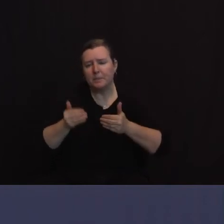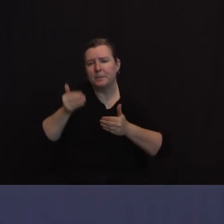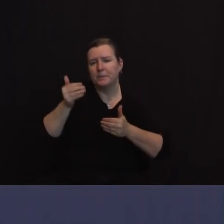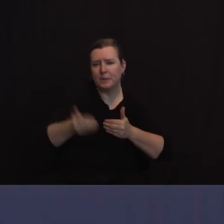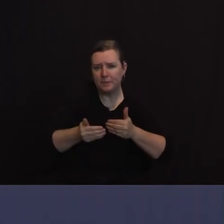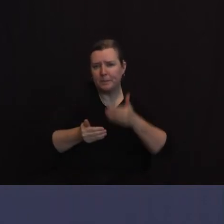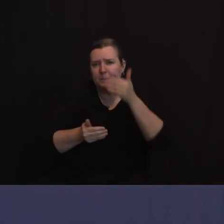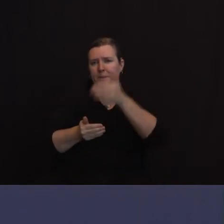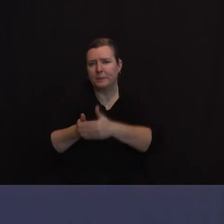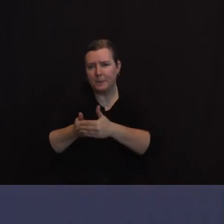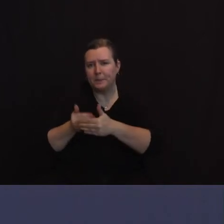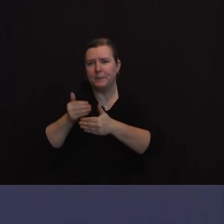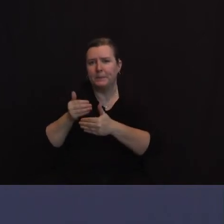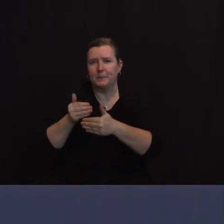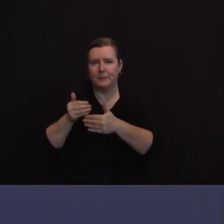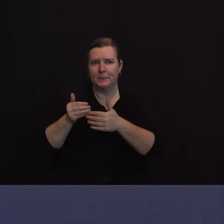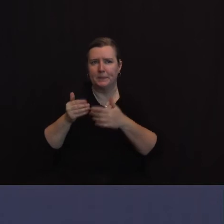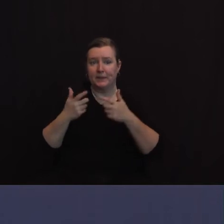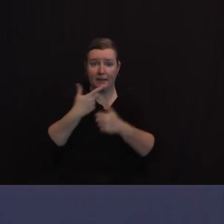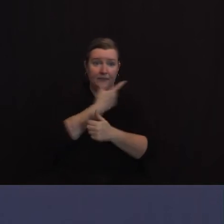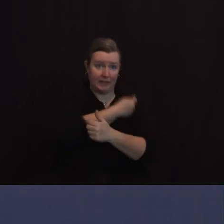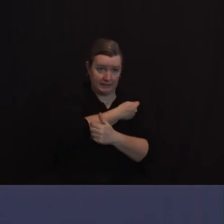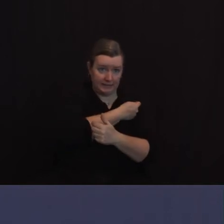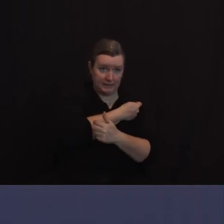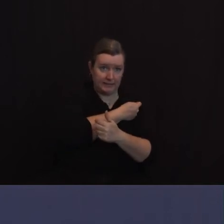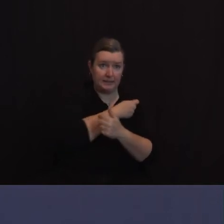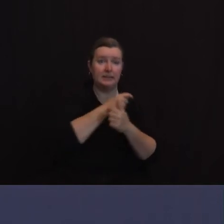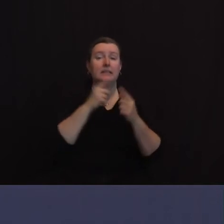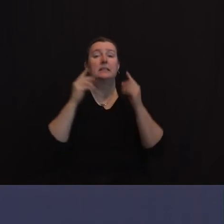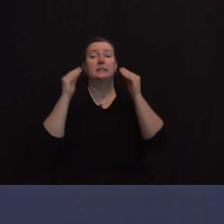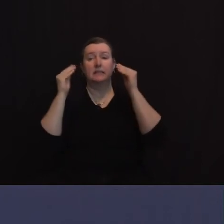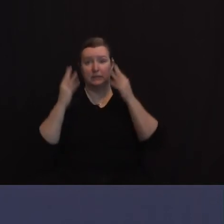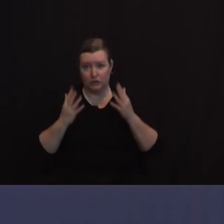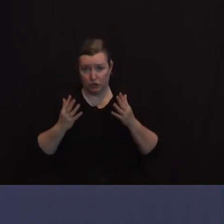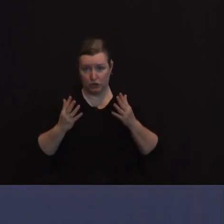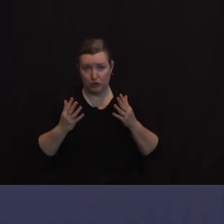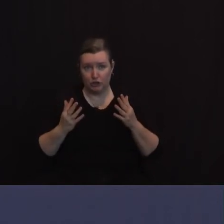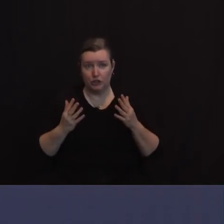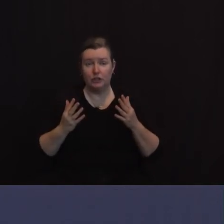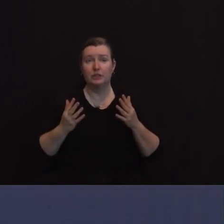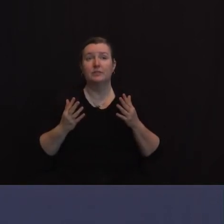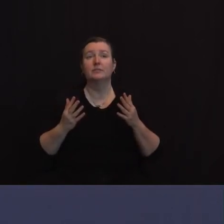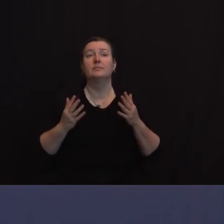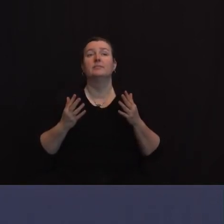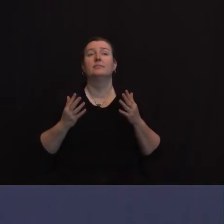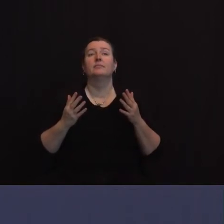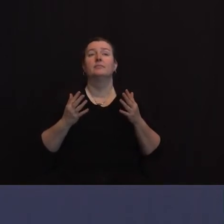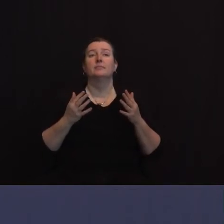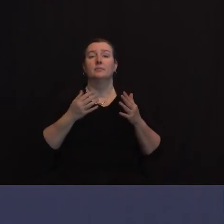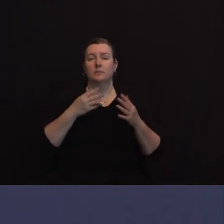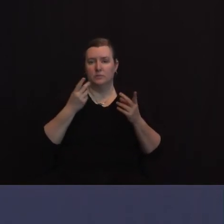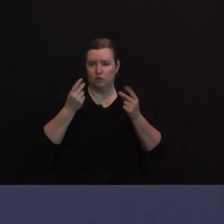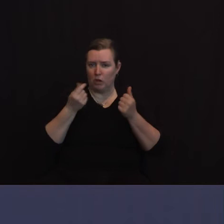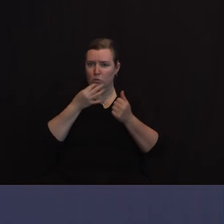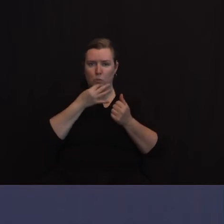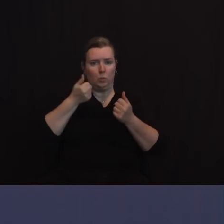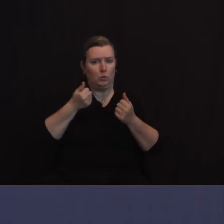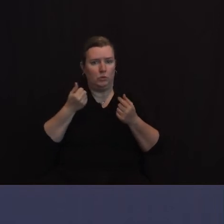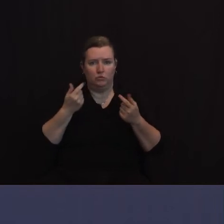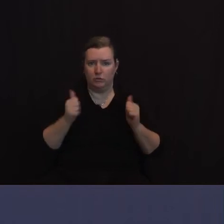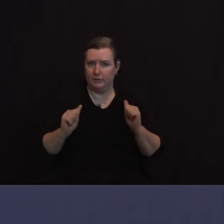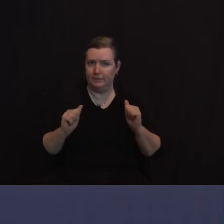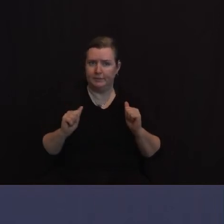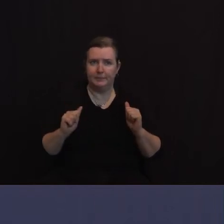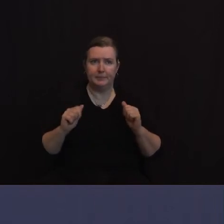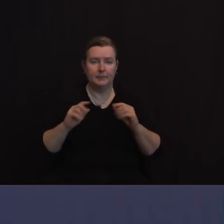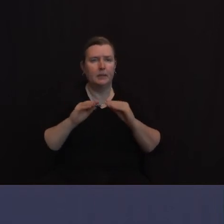vaccinate, and I hope we can vaccinate educators sooner than later. But I don't blame anyone for their frustration and stress, and it's legitimate